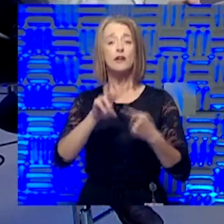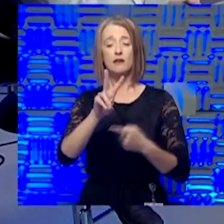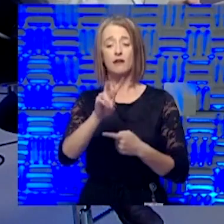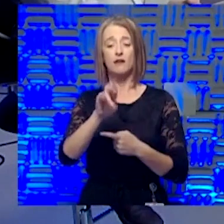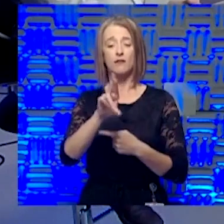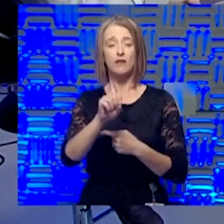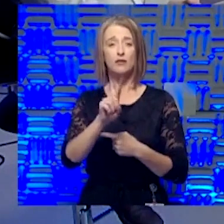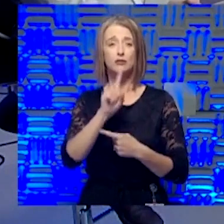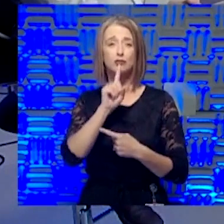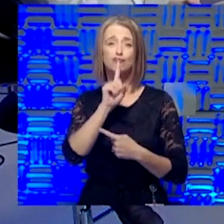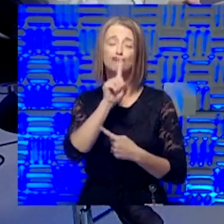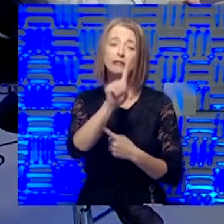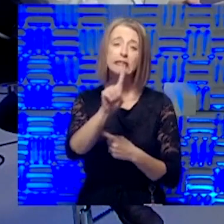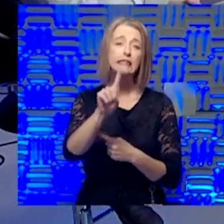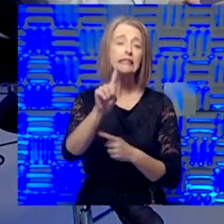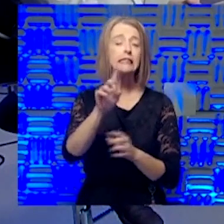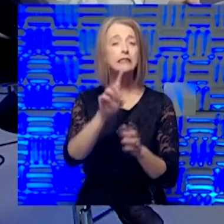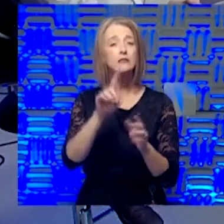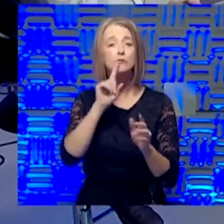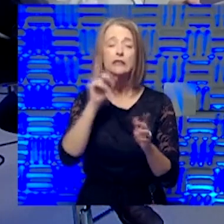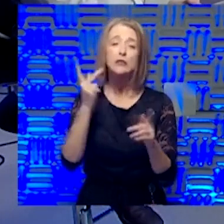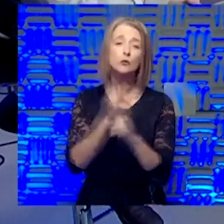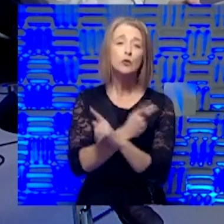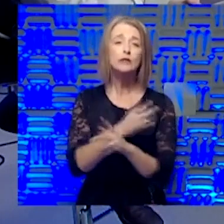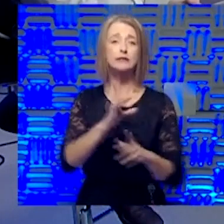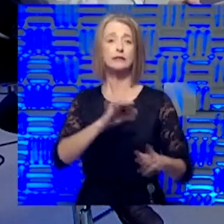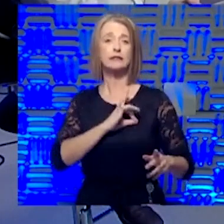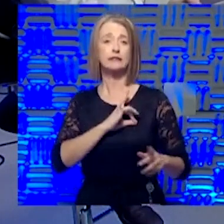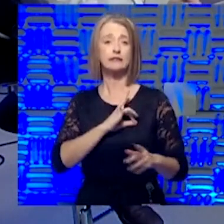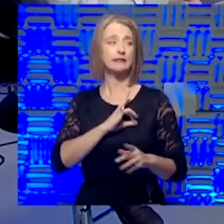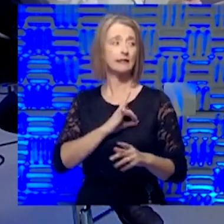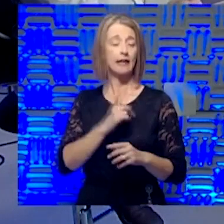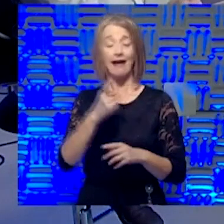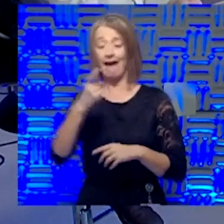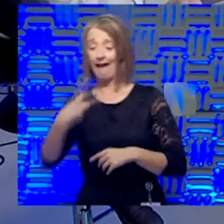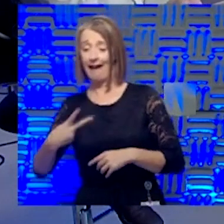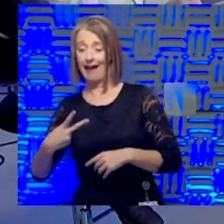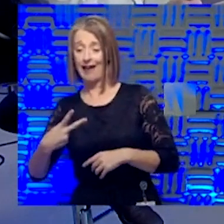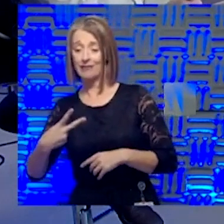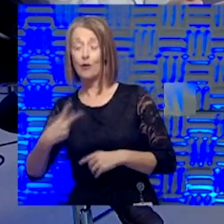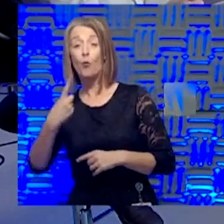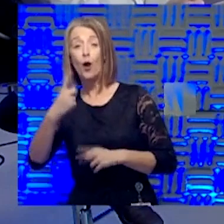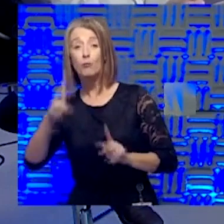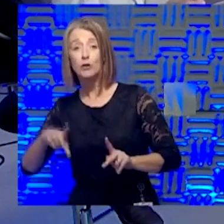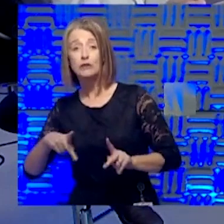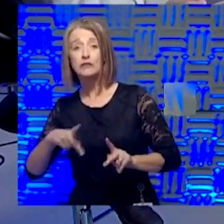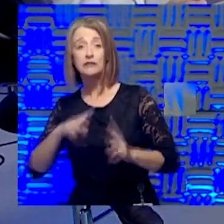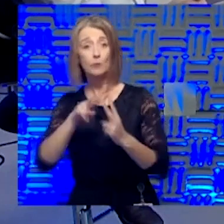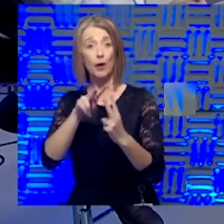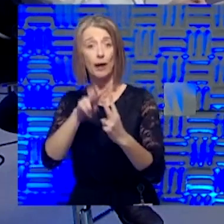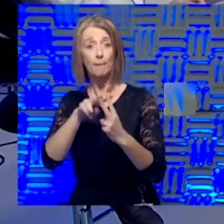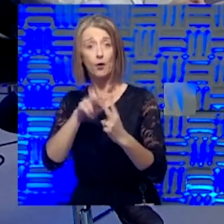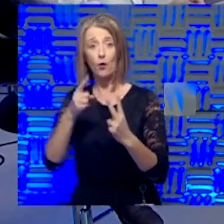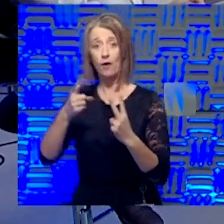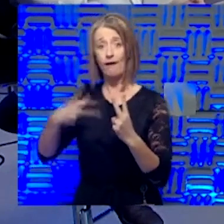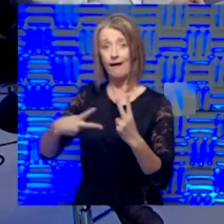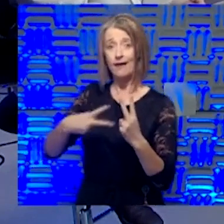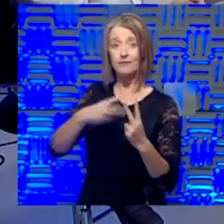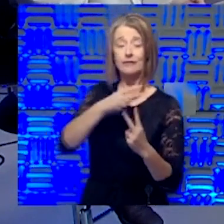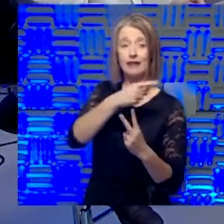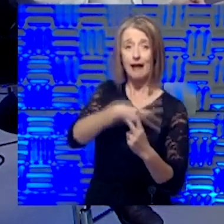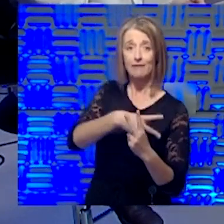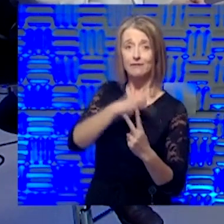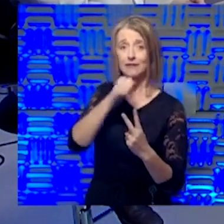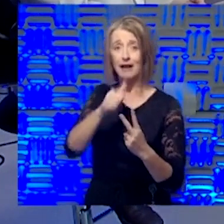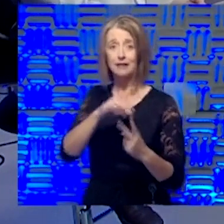considered super contagious? Why is it that one half of a couple gets it and another doesn't? Yeah, we'll take that one on. It is pretty